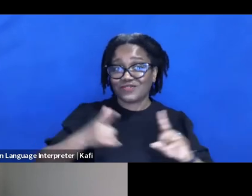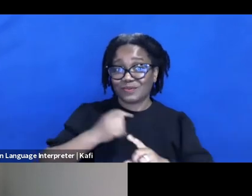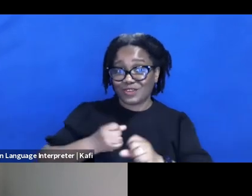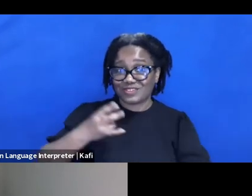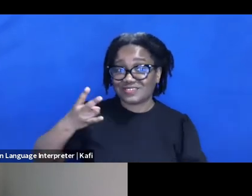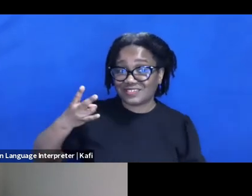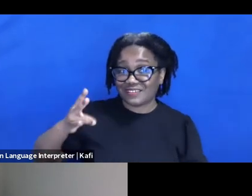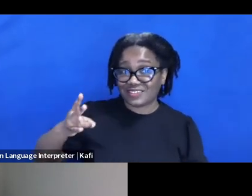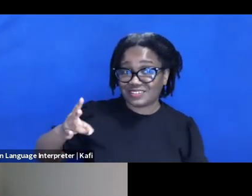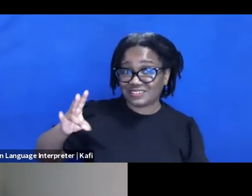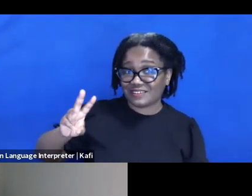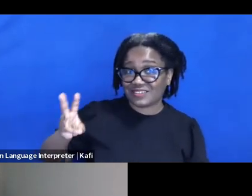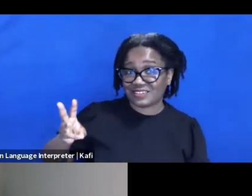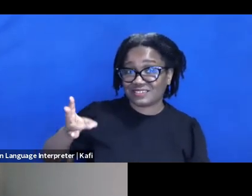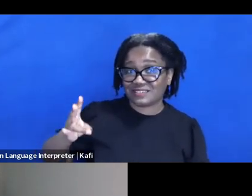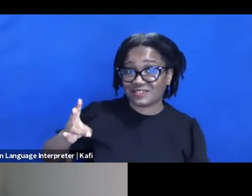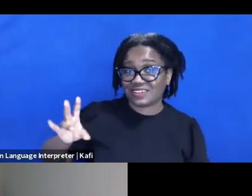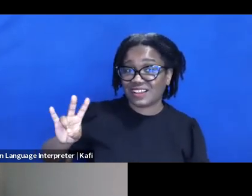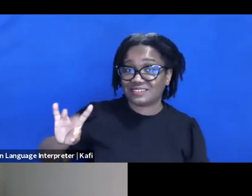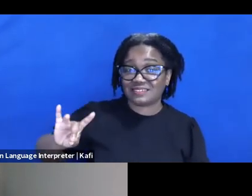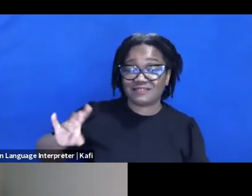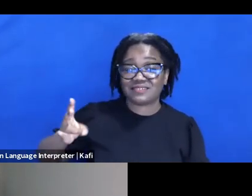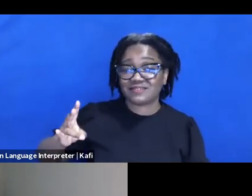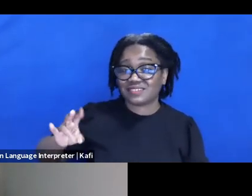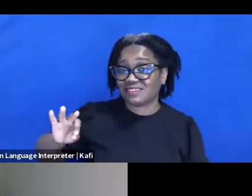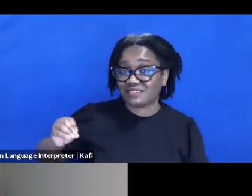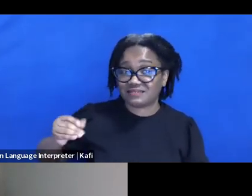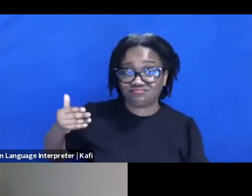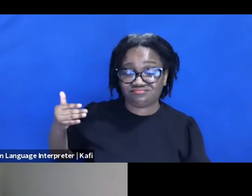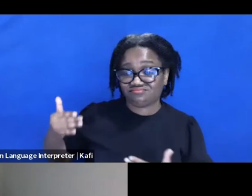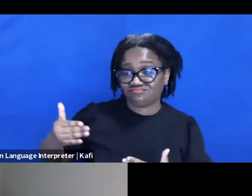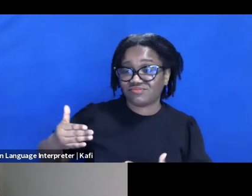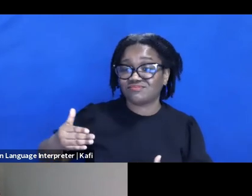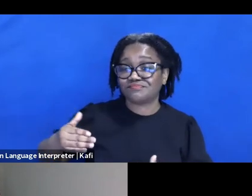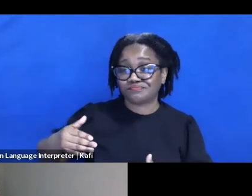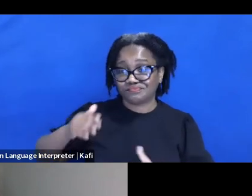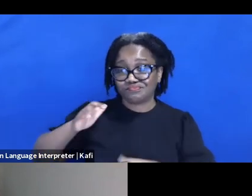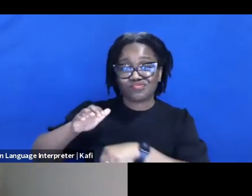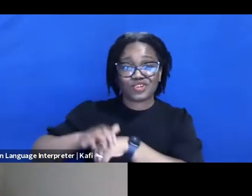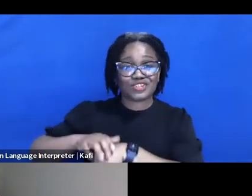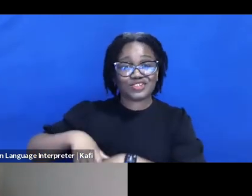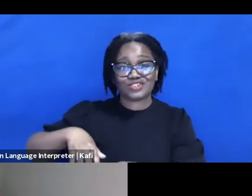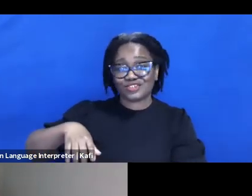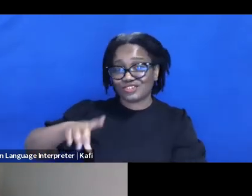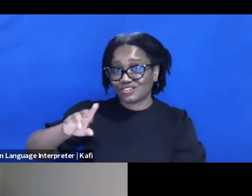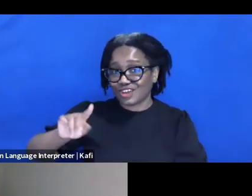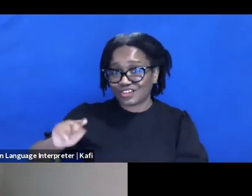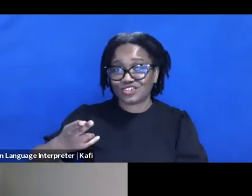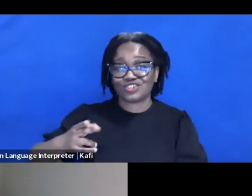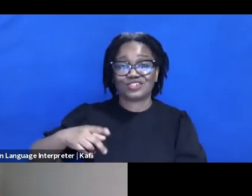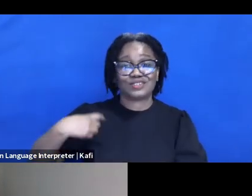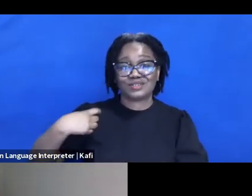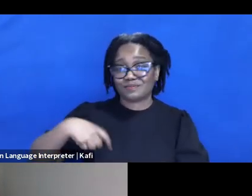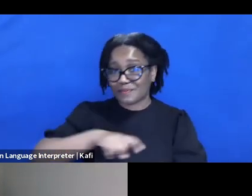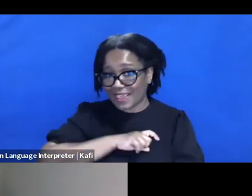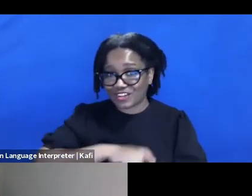as opposed to the British, Dutch, Spanish, French colonialisms,